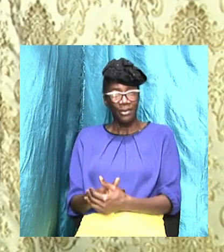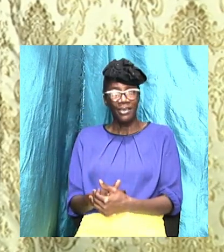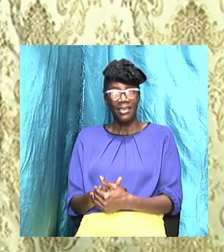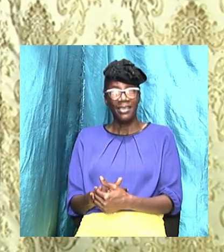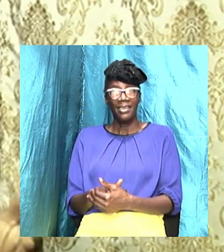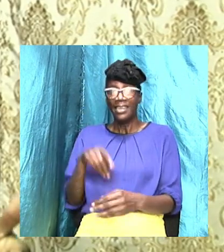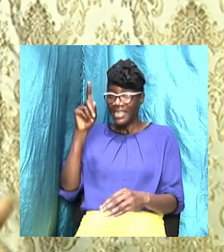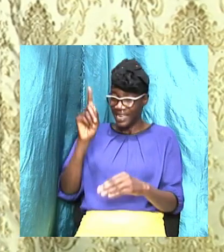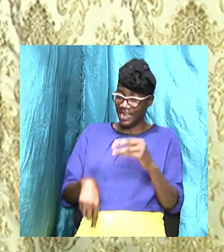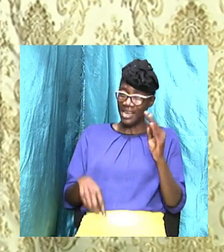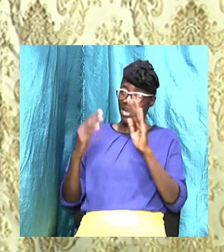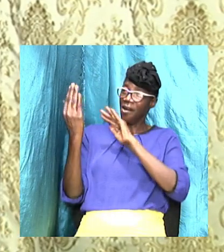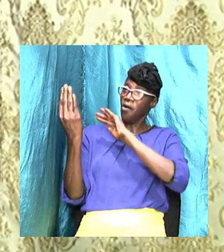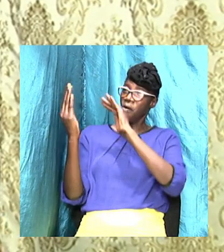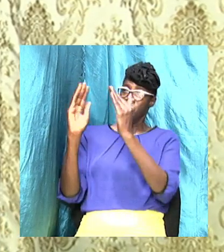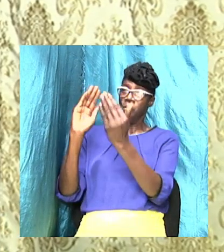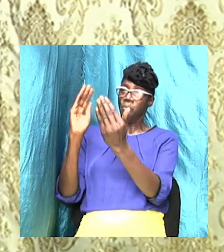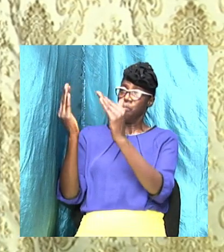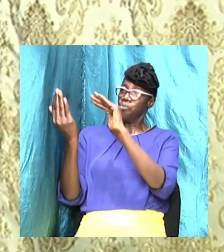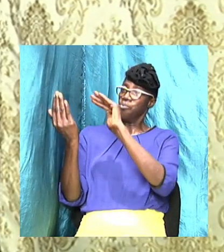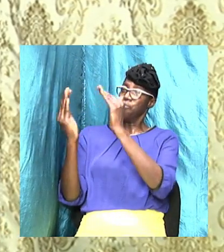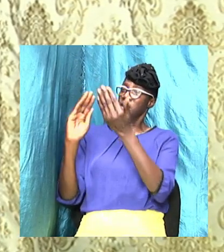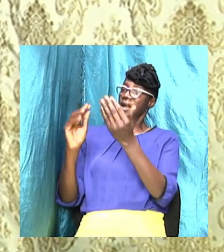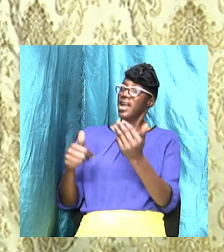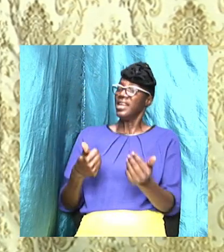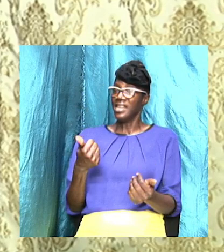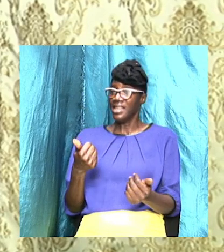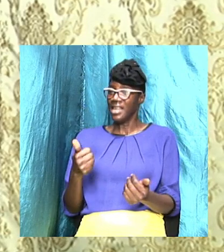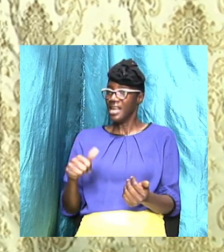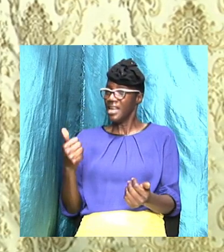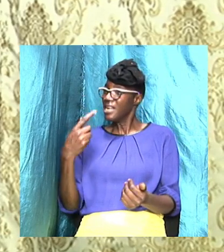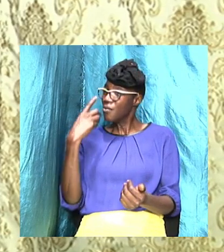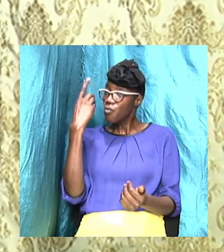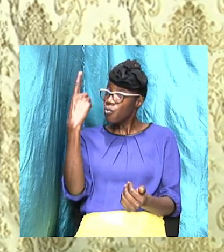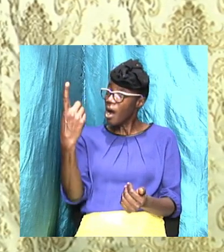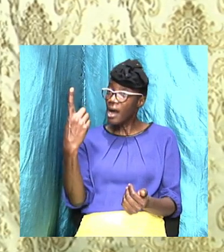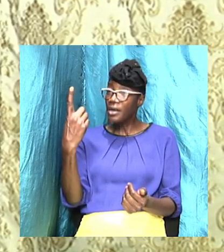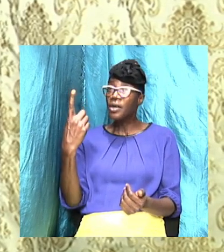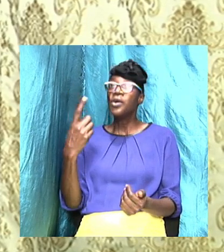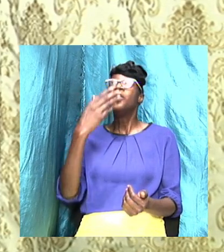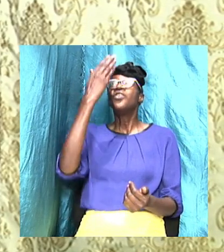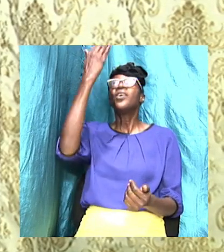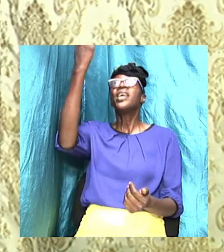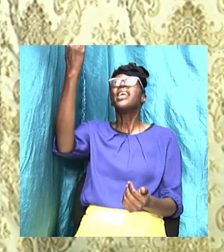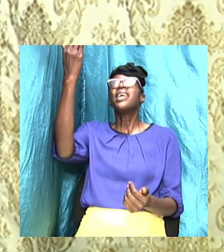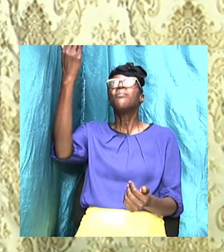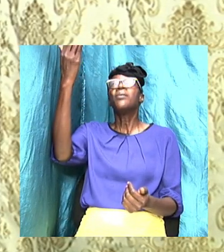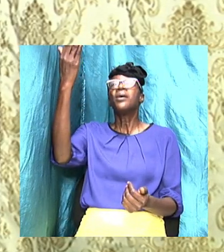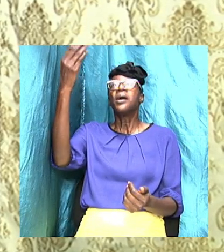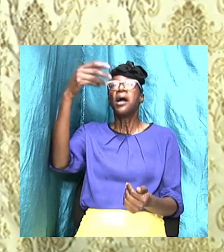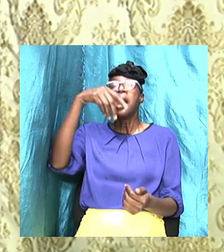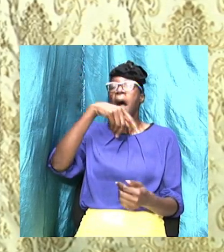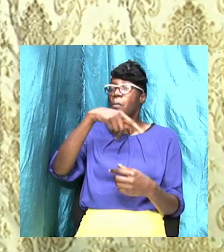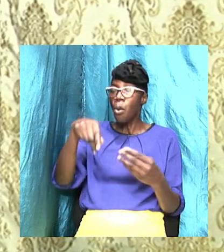You can't compare anything or anyone to him as it pertains to